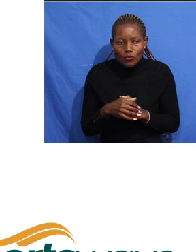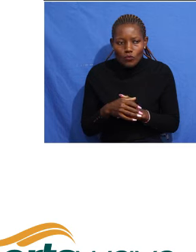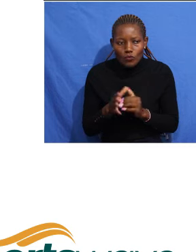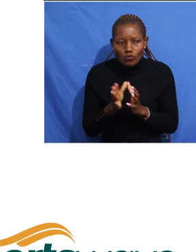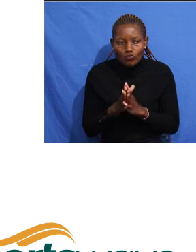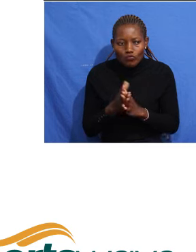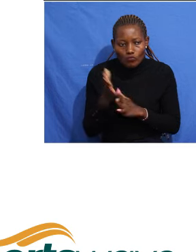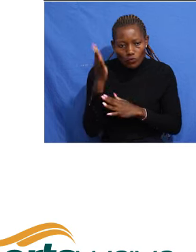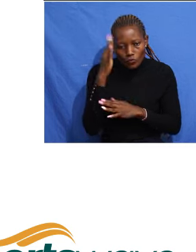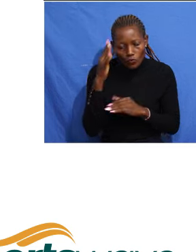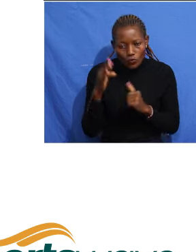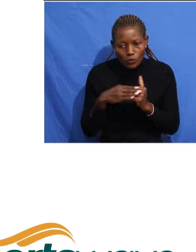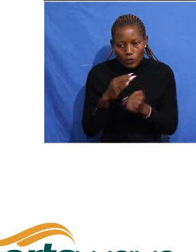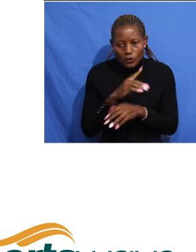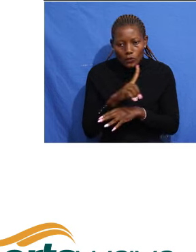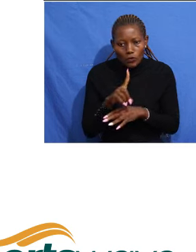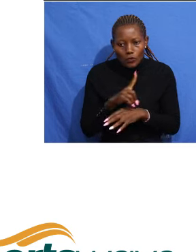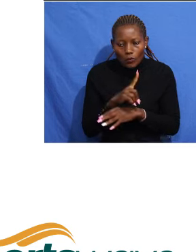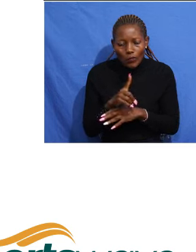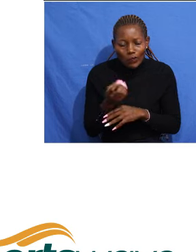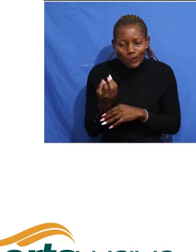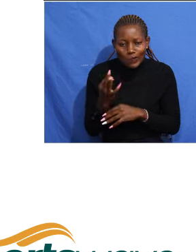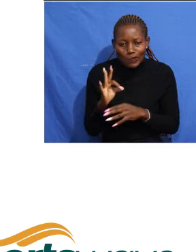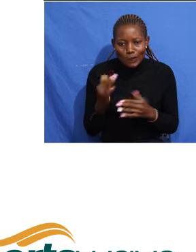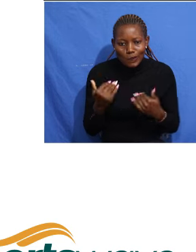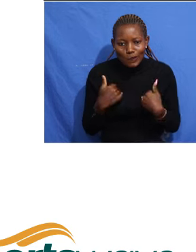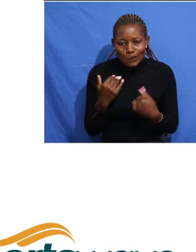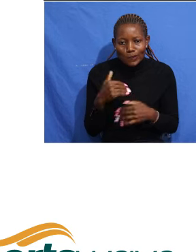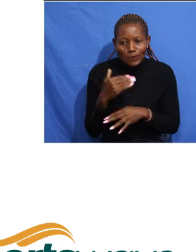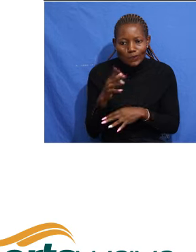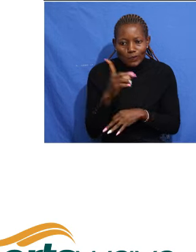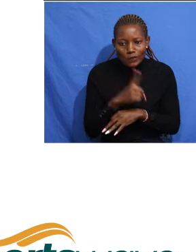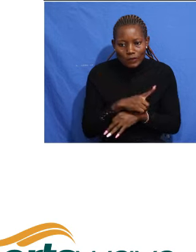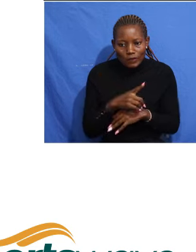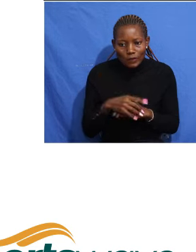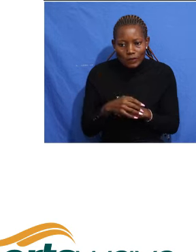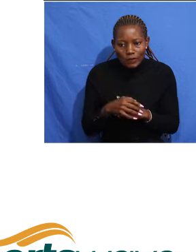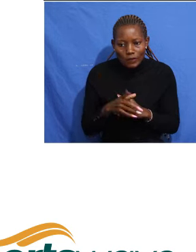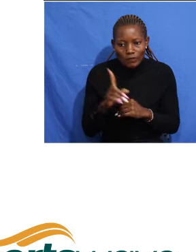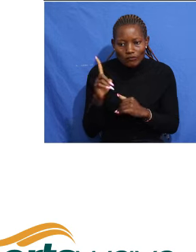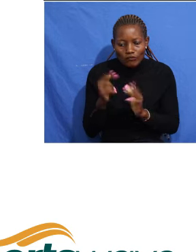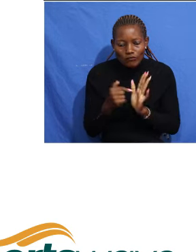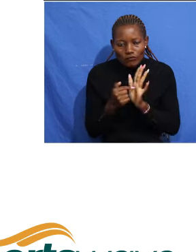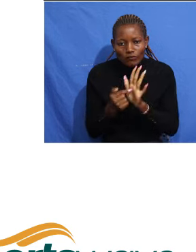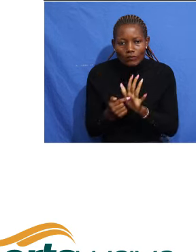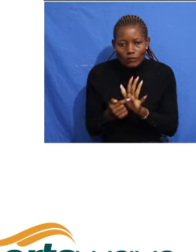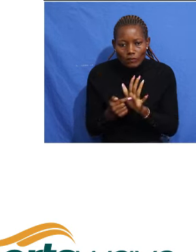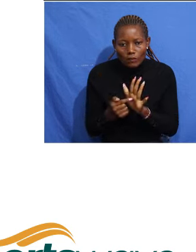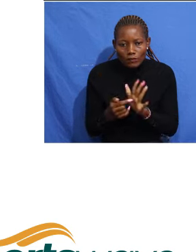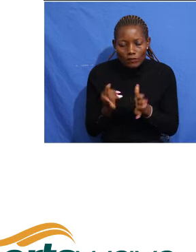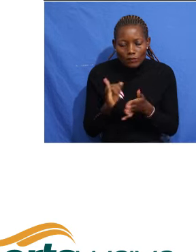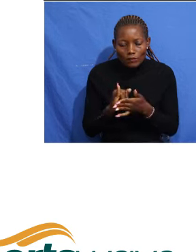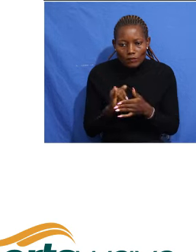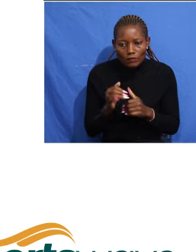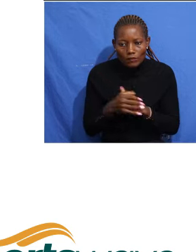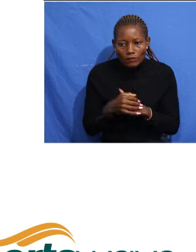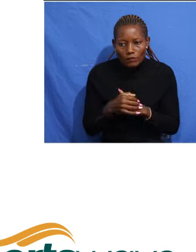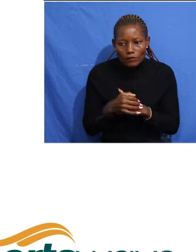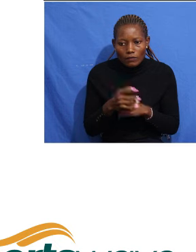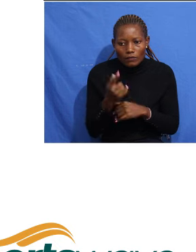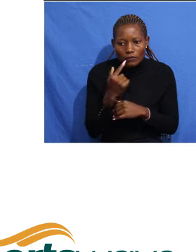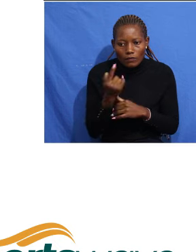around 9 hours of sleep per day. So this clearly shows that even though they